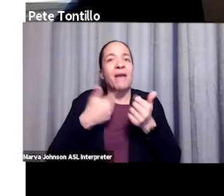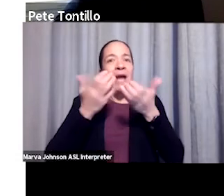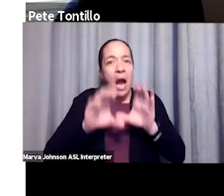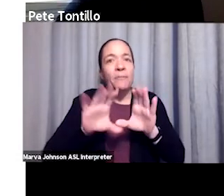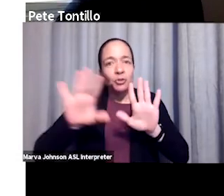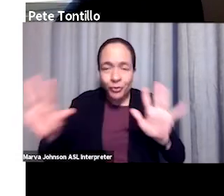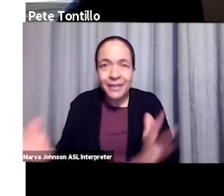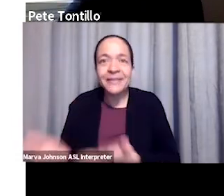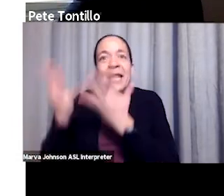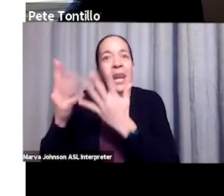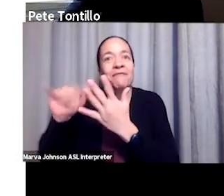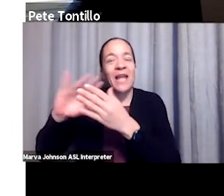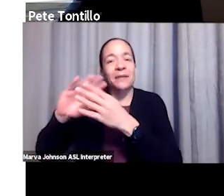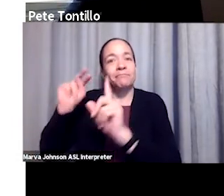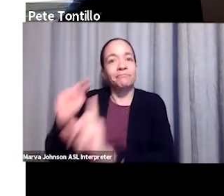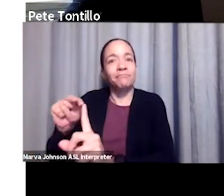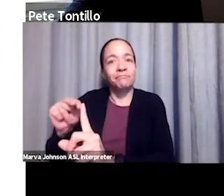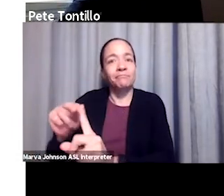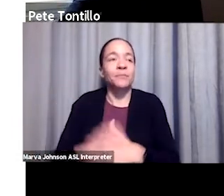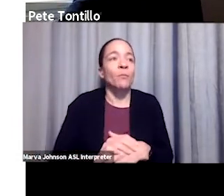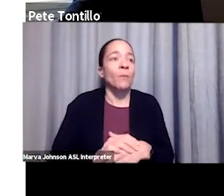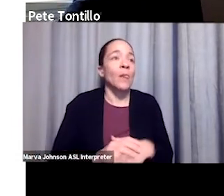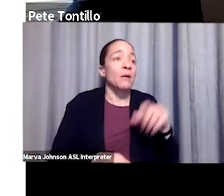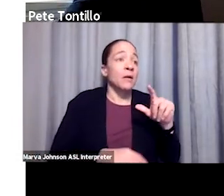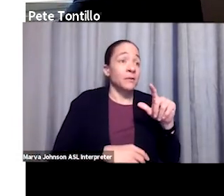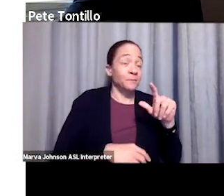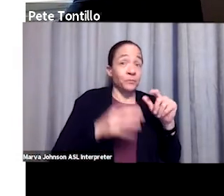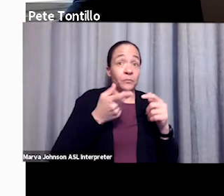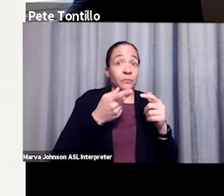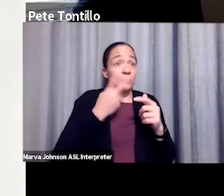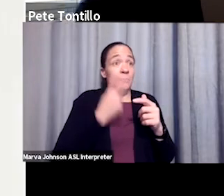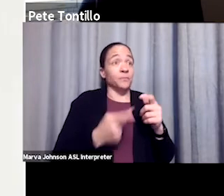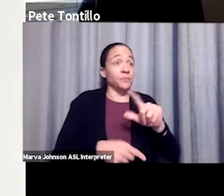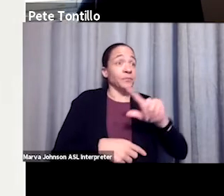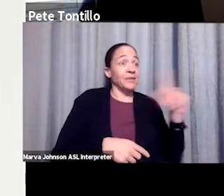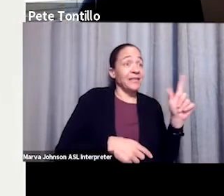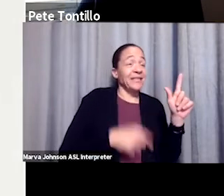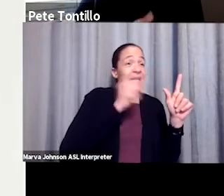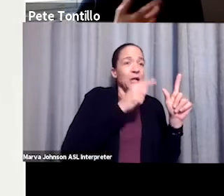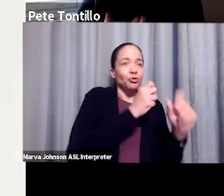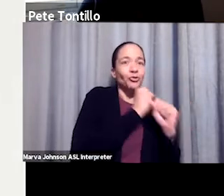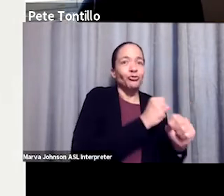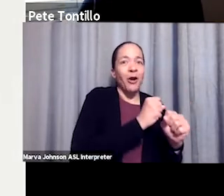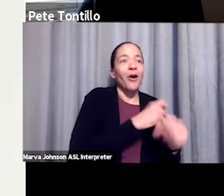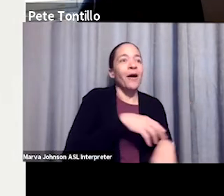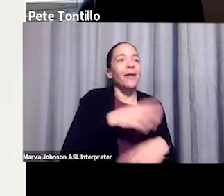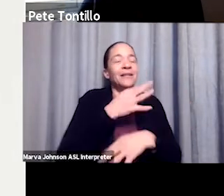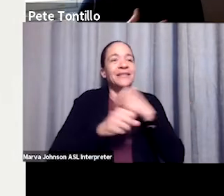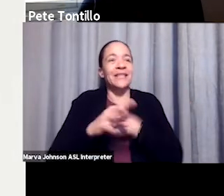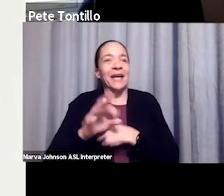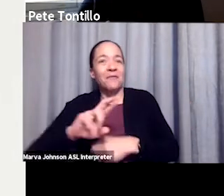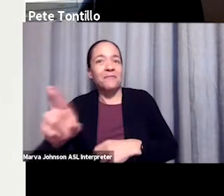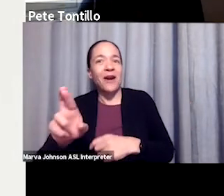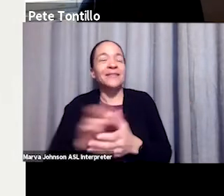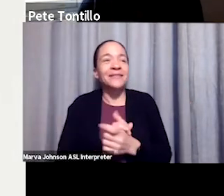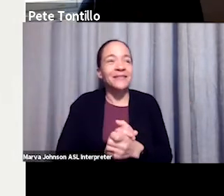because the individual narrative on the left is much more dominant in the culture than the collective narrative on the right, because people hear it more often. It's been driven in the culture for decades. It's